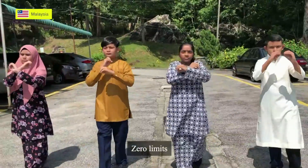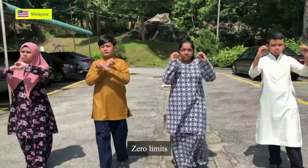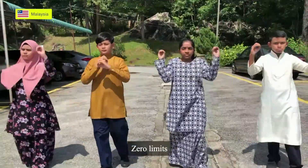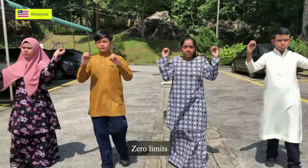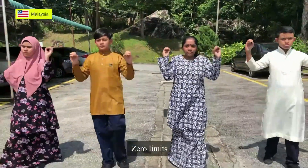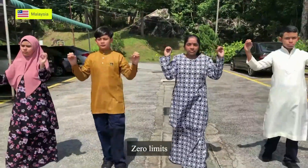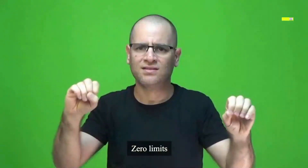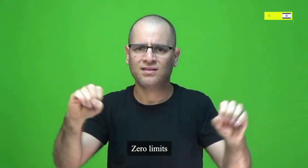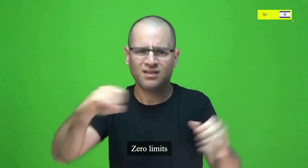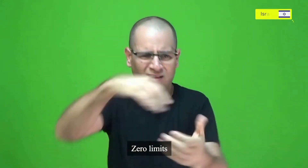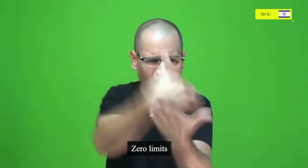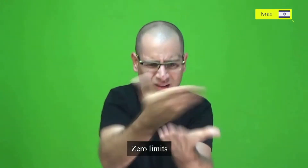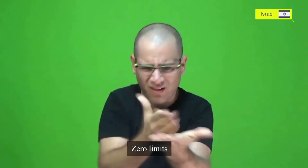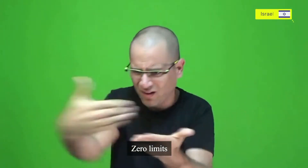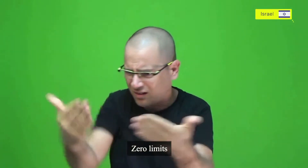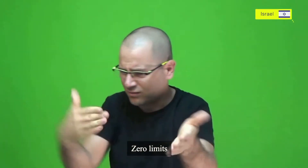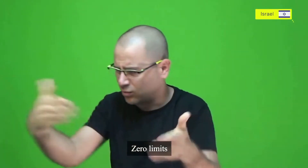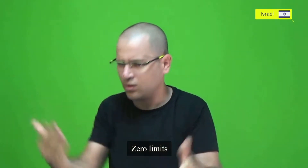zero